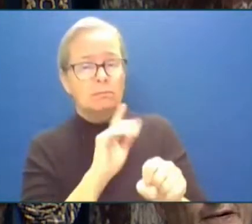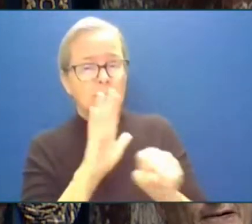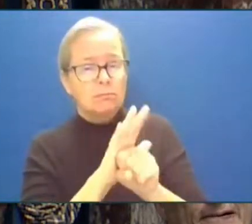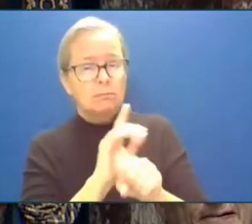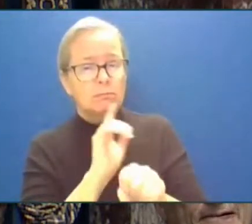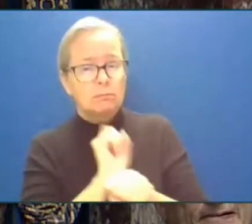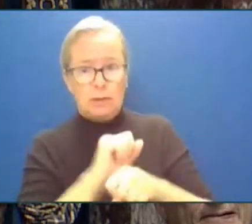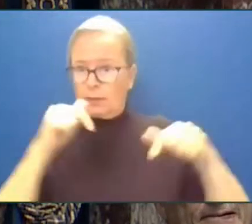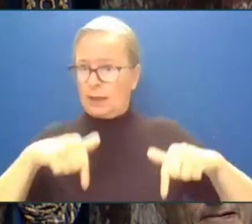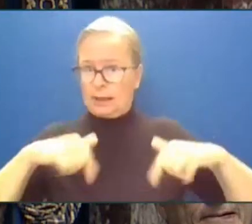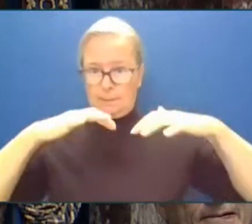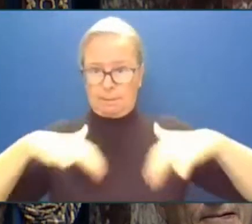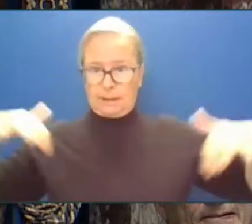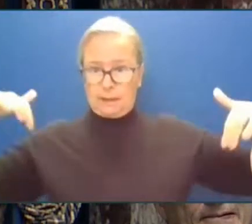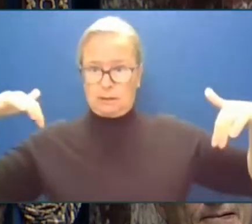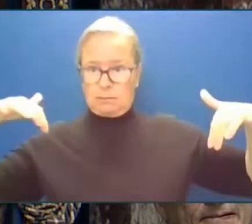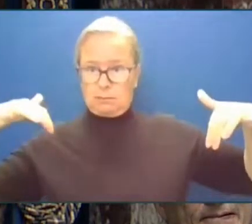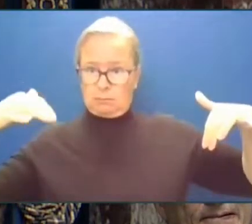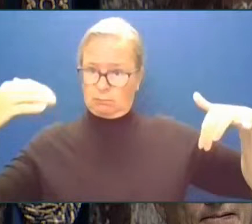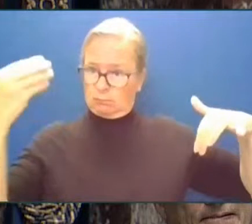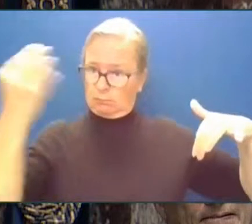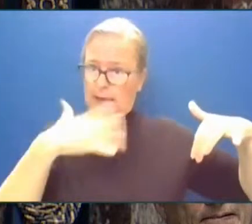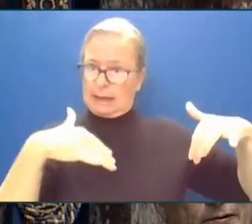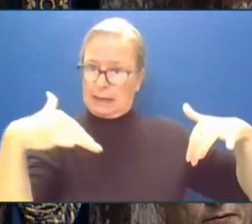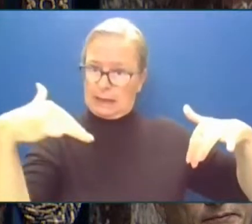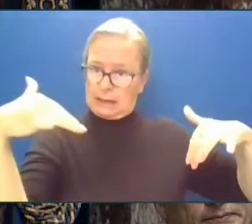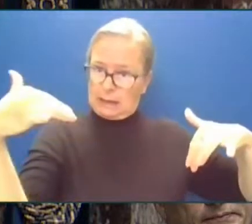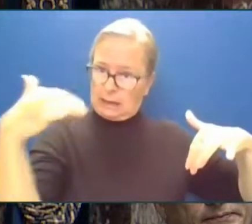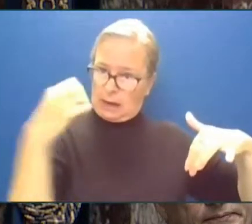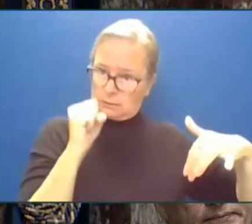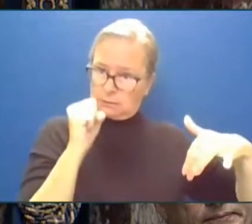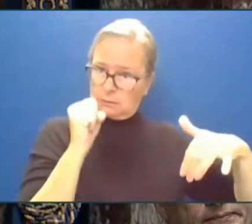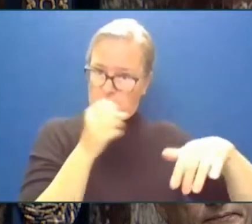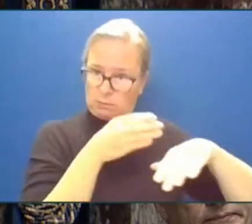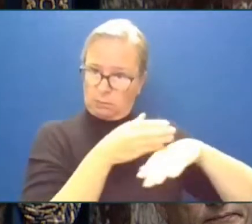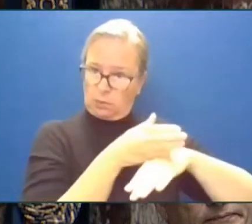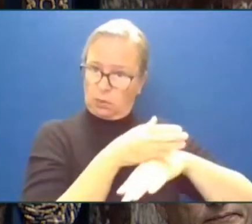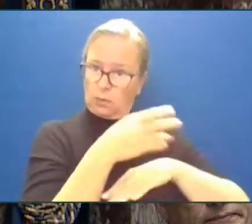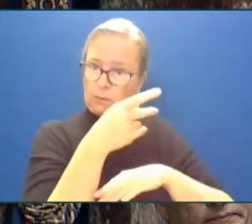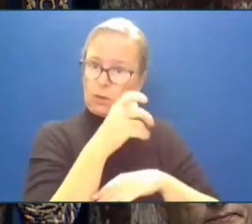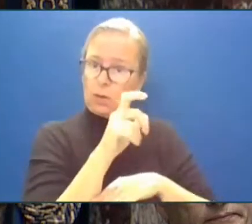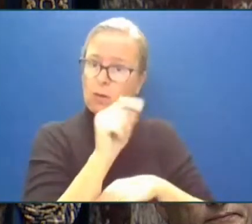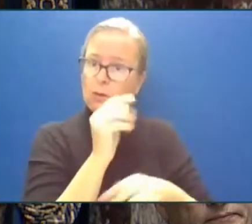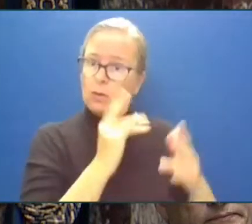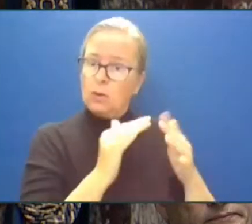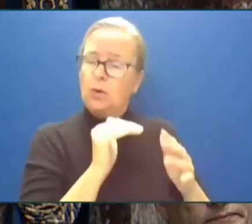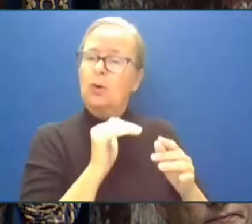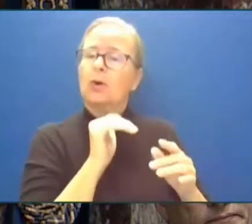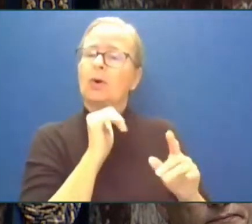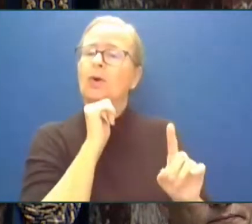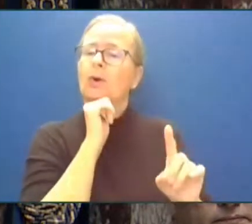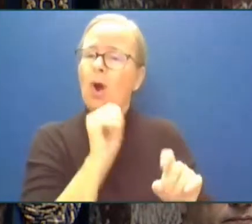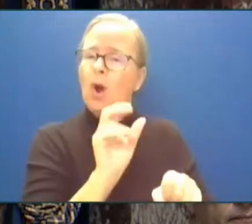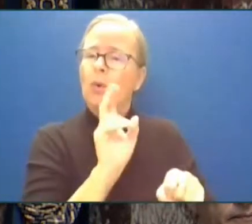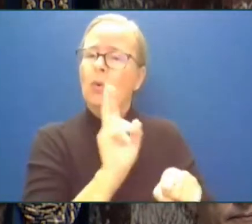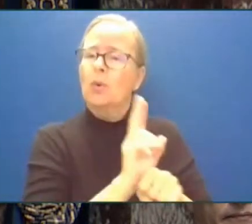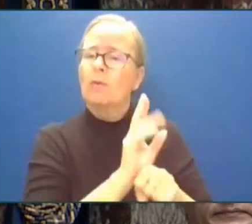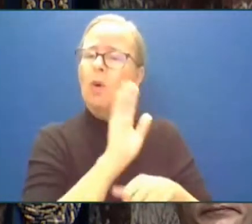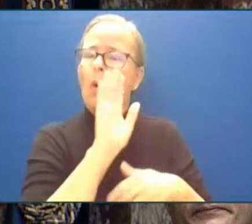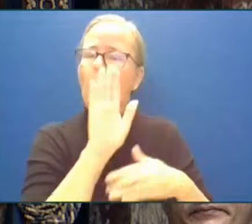Columbia that wood pellet companies are not using whole trees to turn into